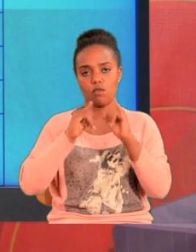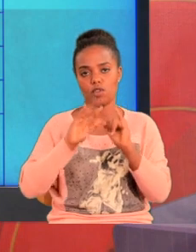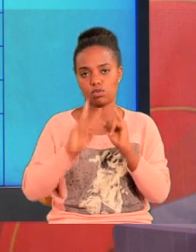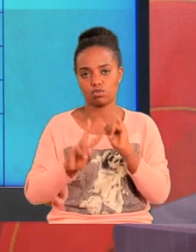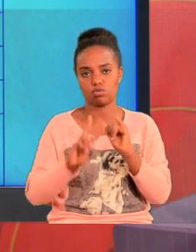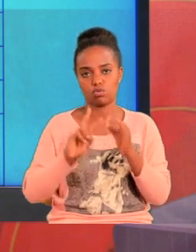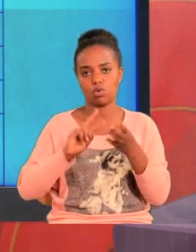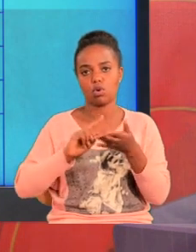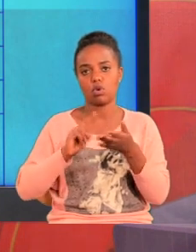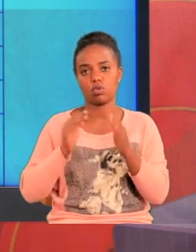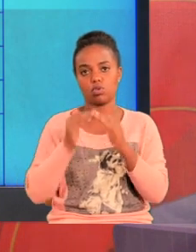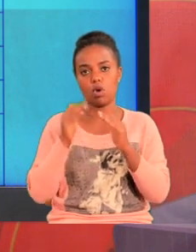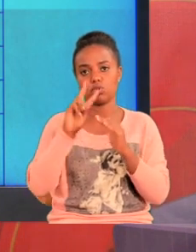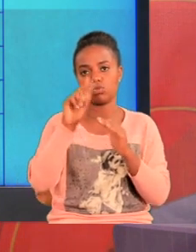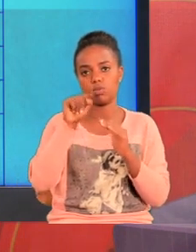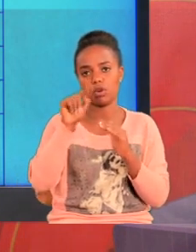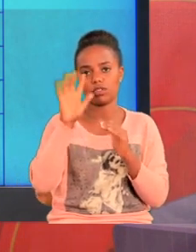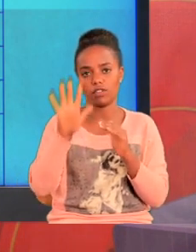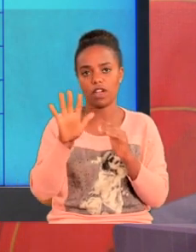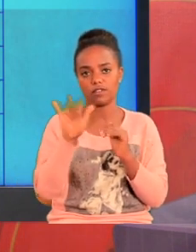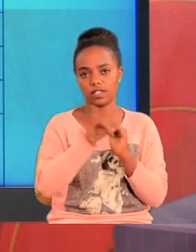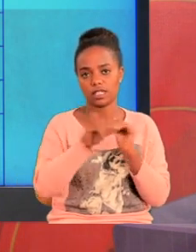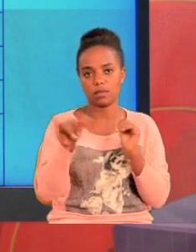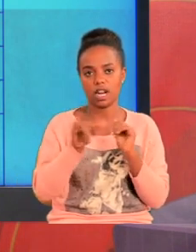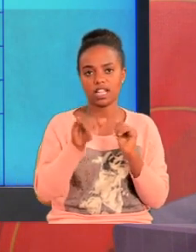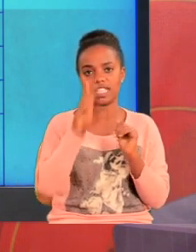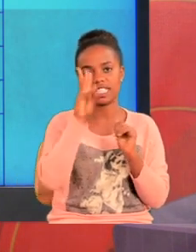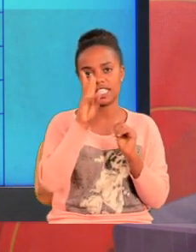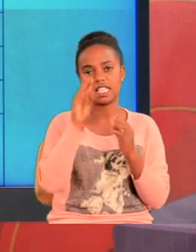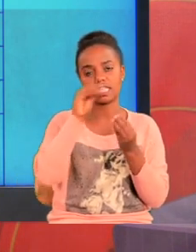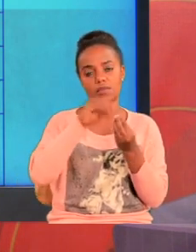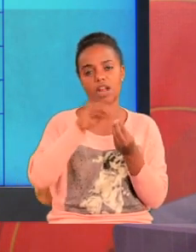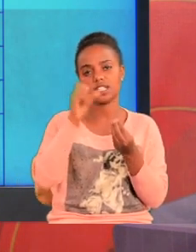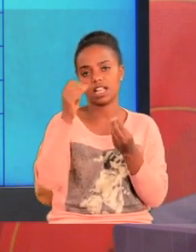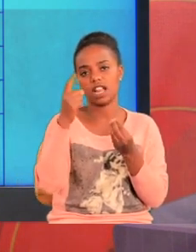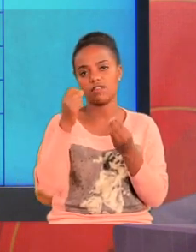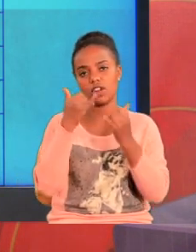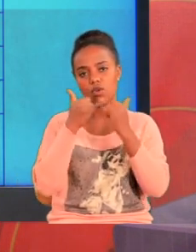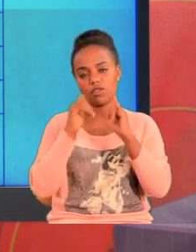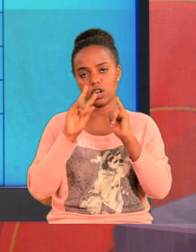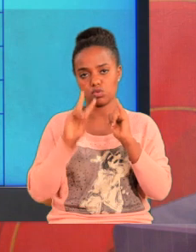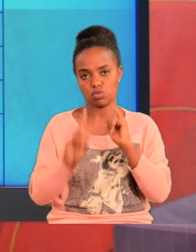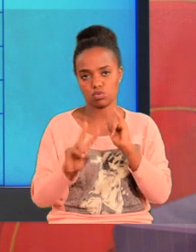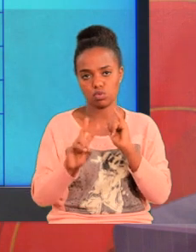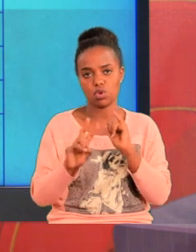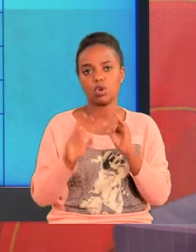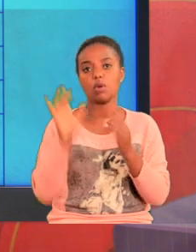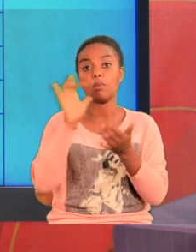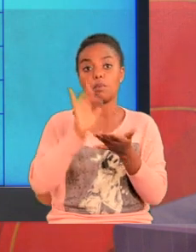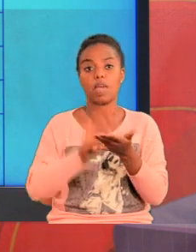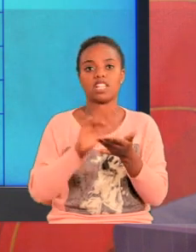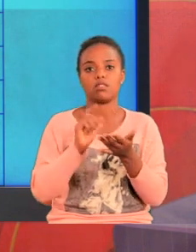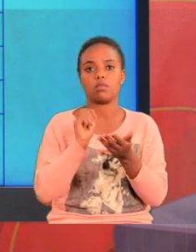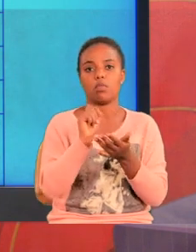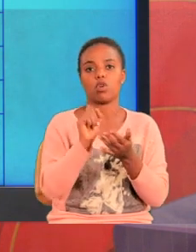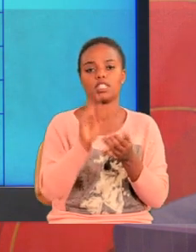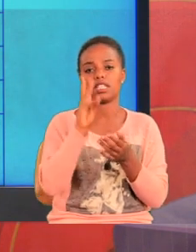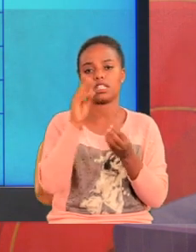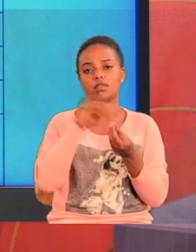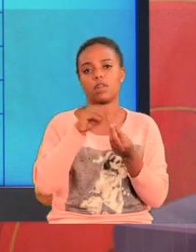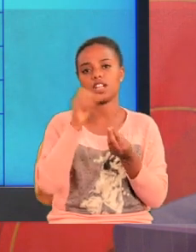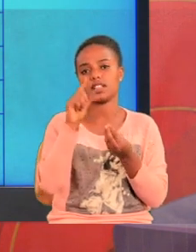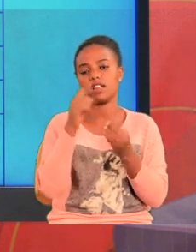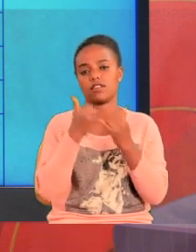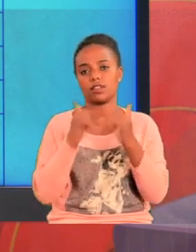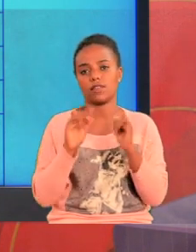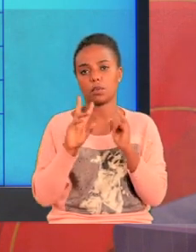it is 2.5. Similarly, for second class, the class midpoint will be 6 plus 11 divided